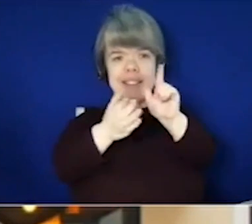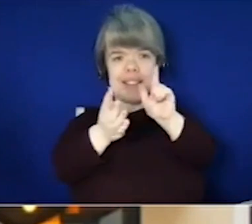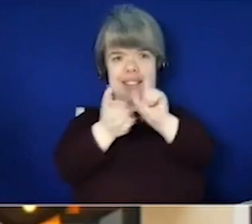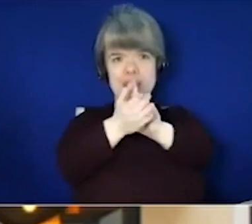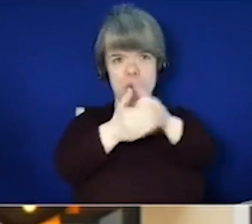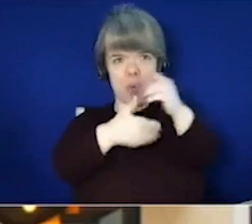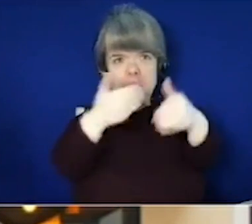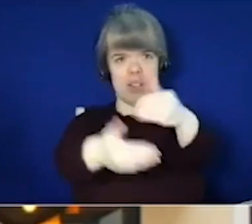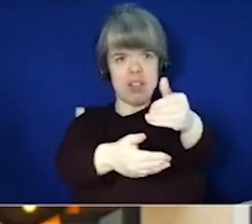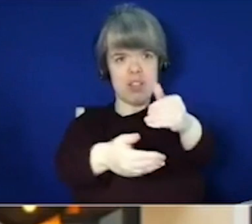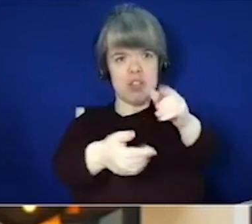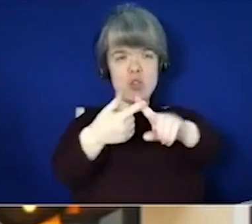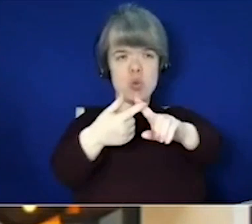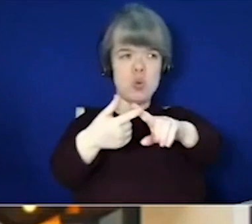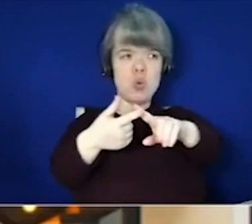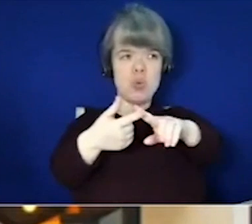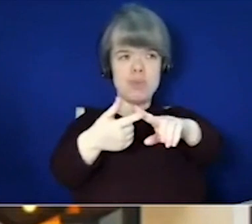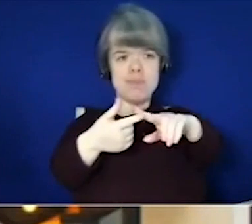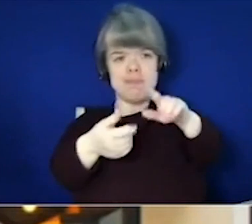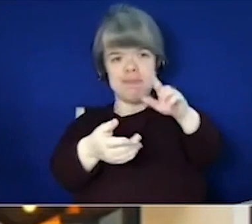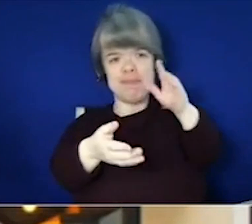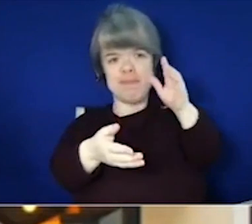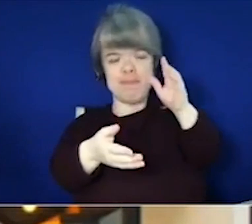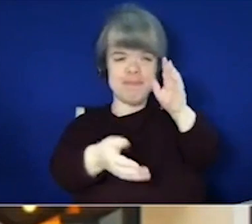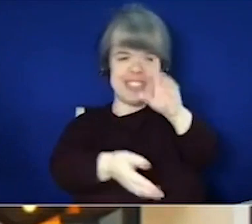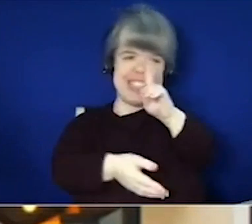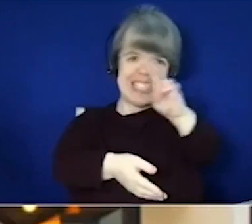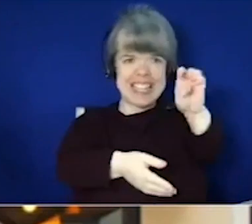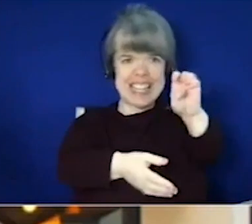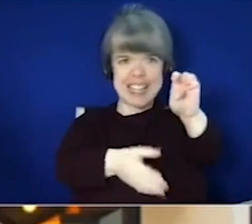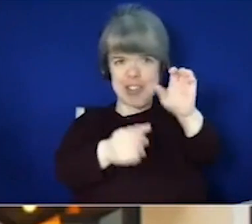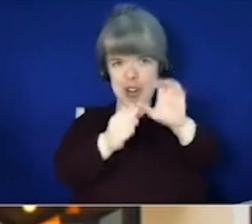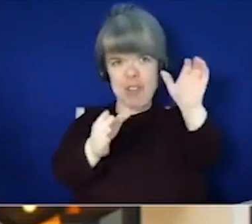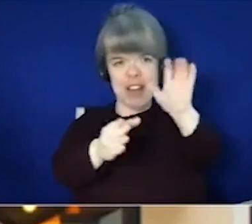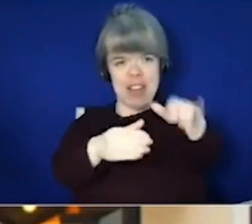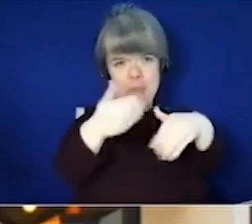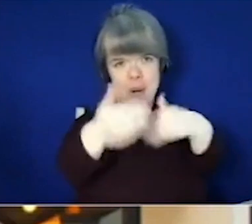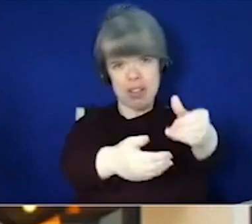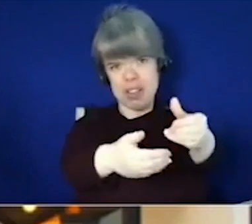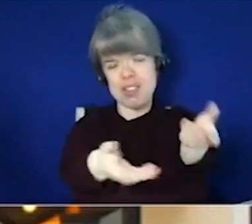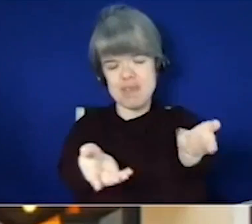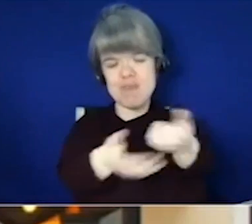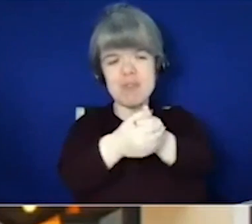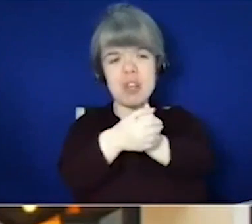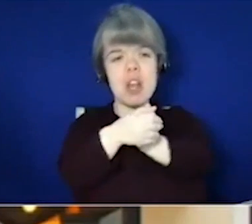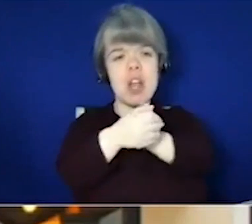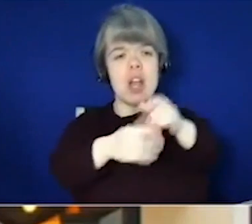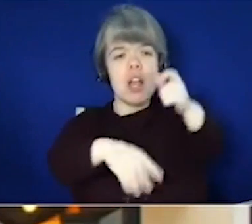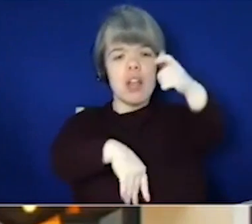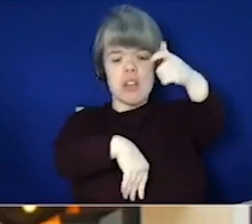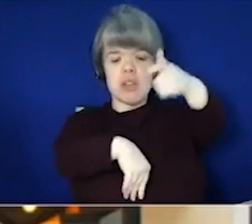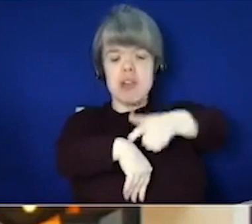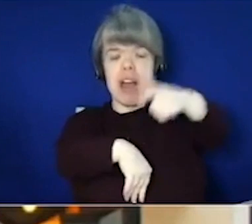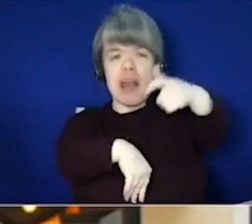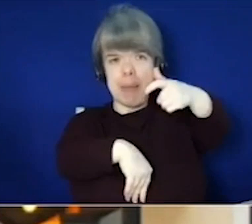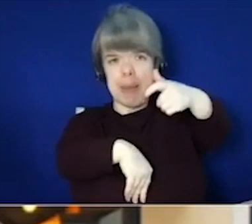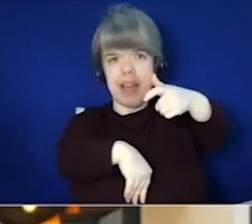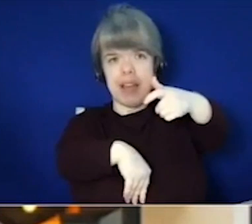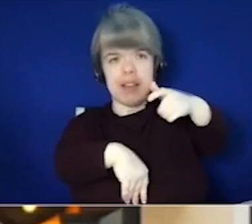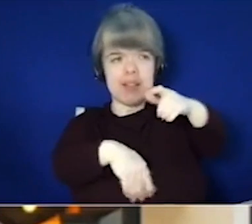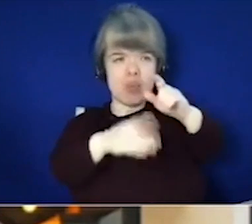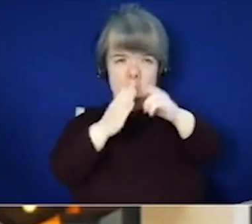that the union would bring are not necessarily what you guys have been asking us for. And I can say for the last 3 years that we've been